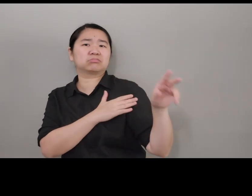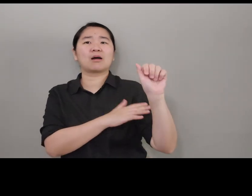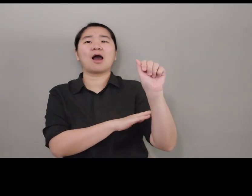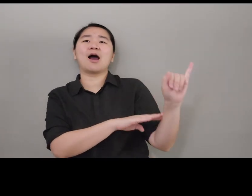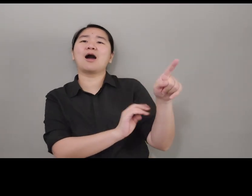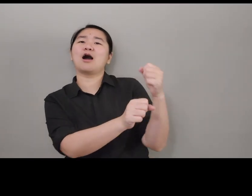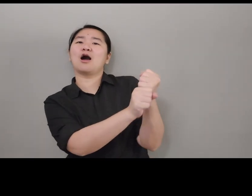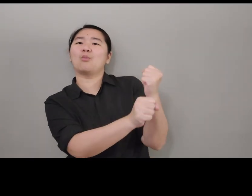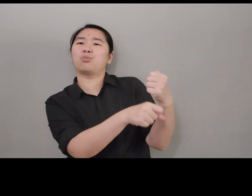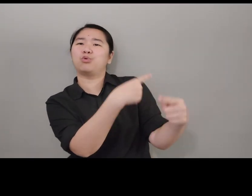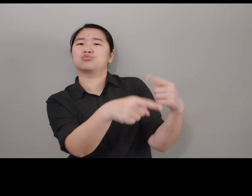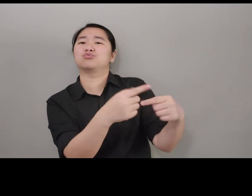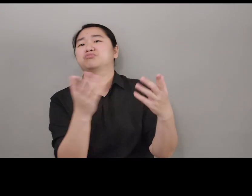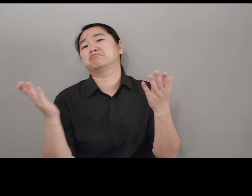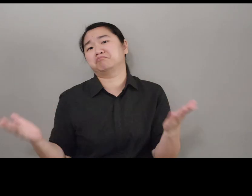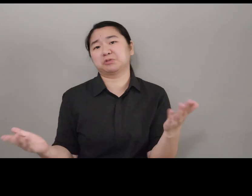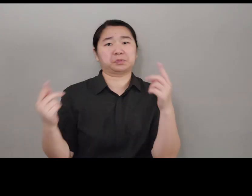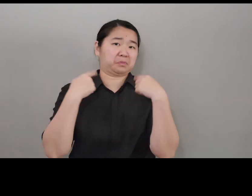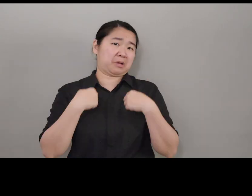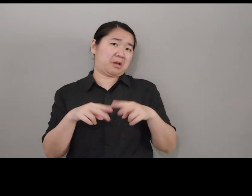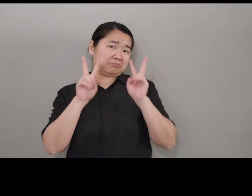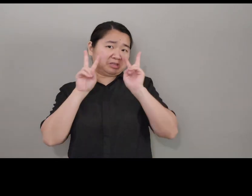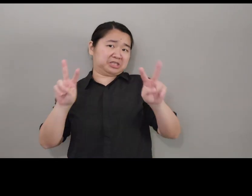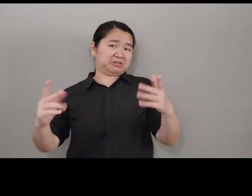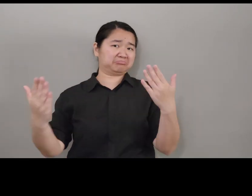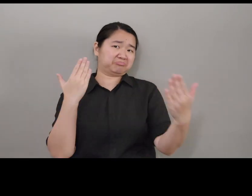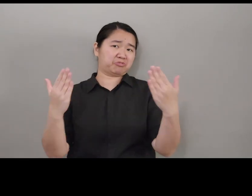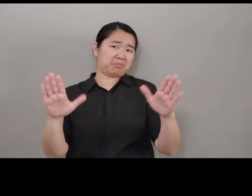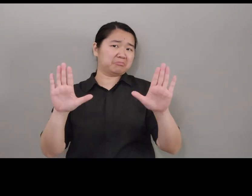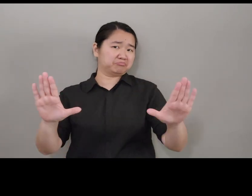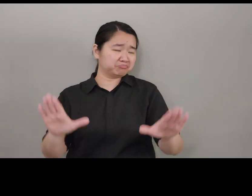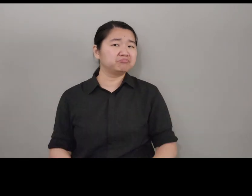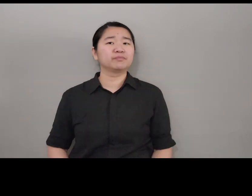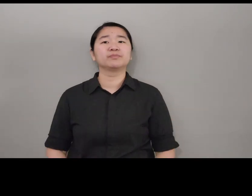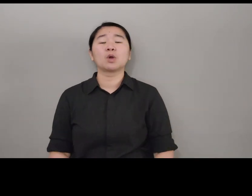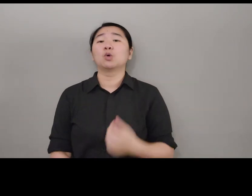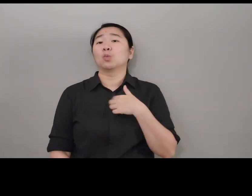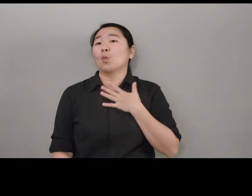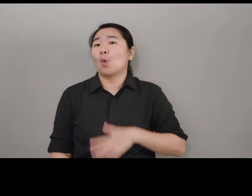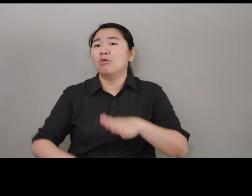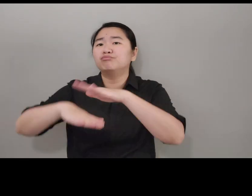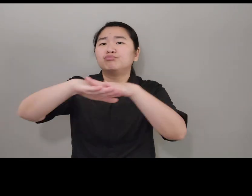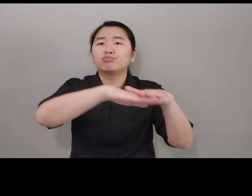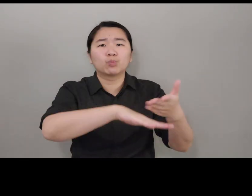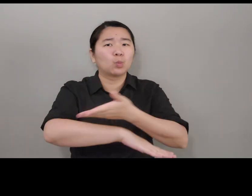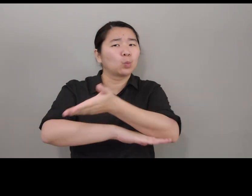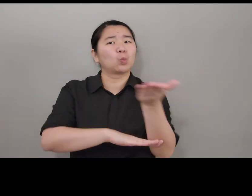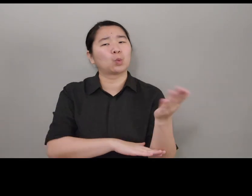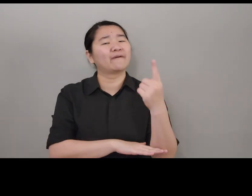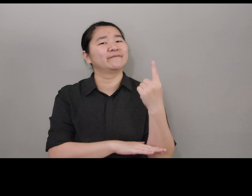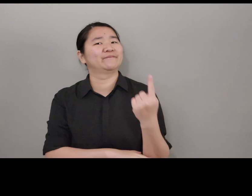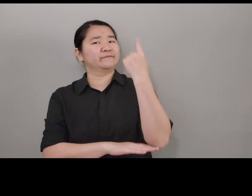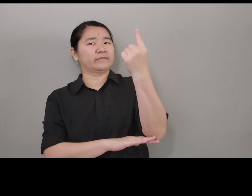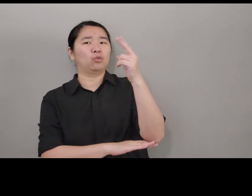every organization out there, the first thing that I see is that the automated tools are very often not getting to